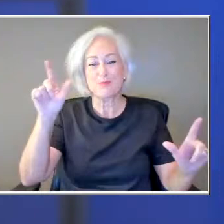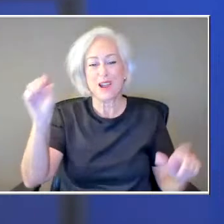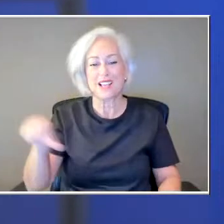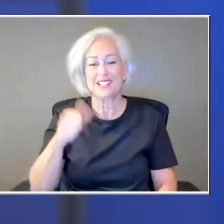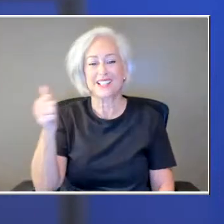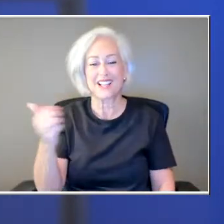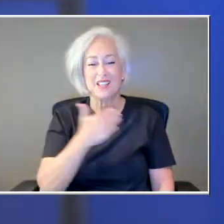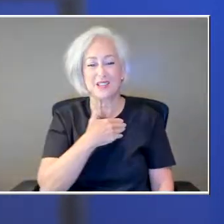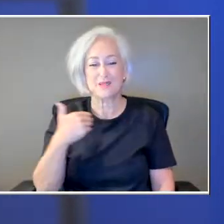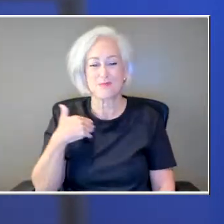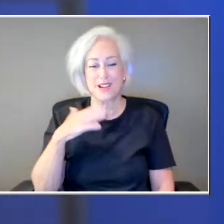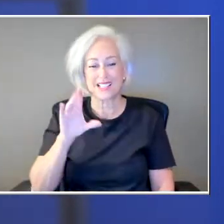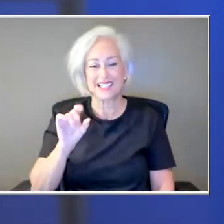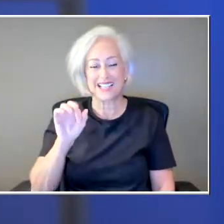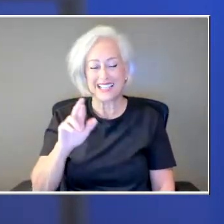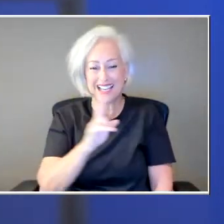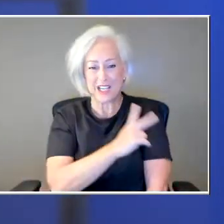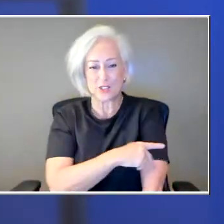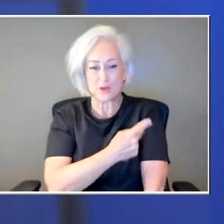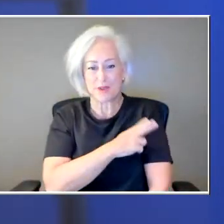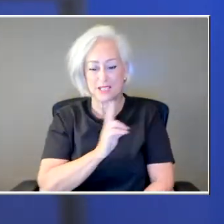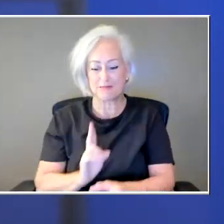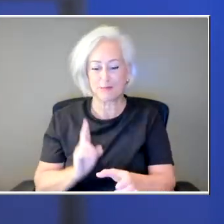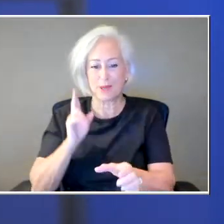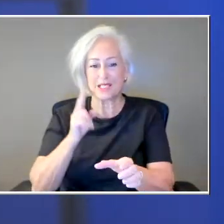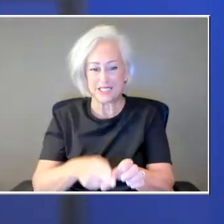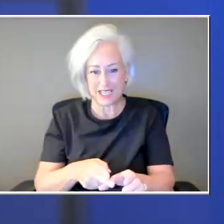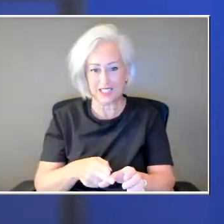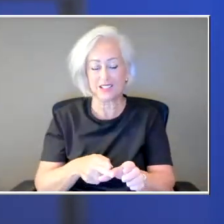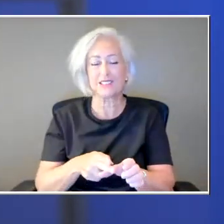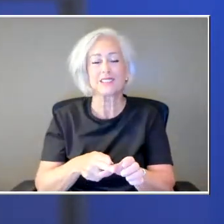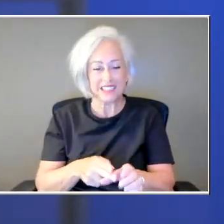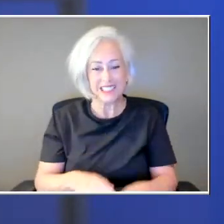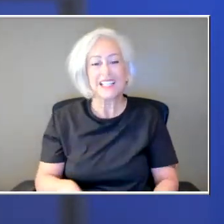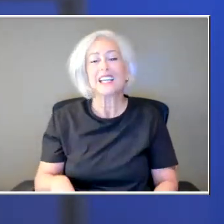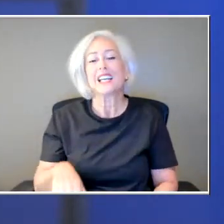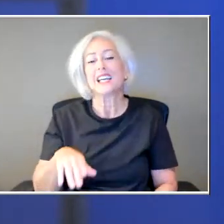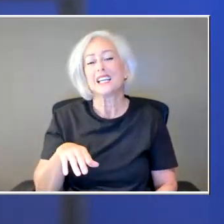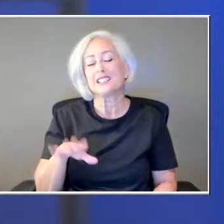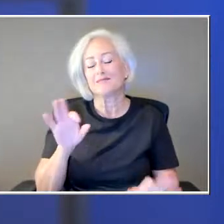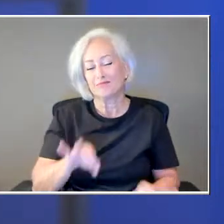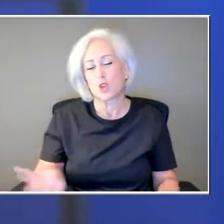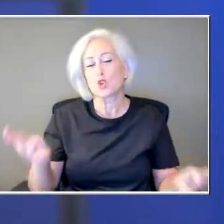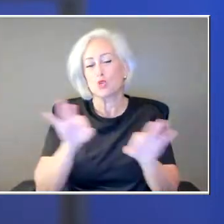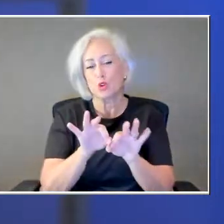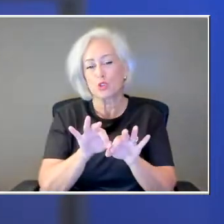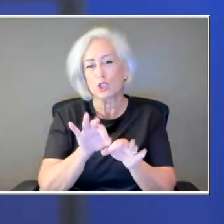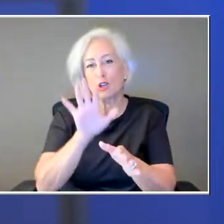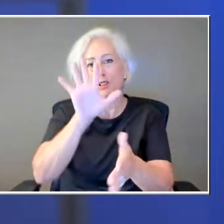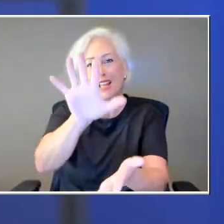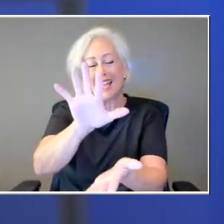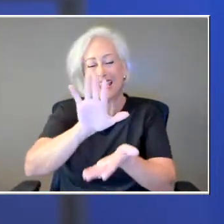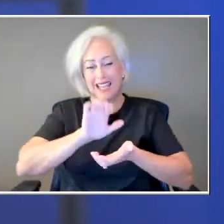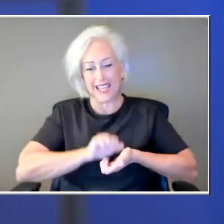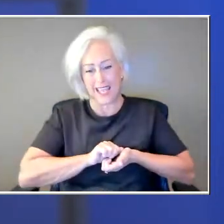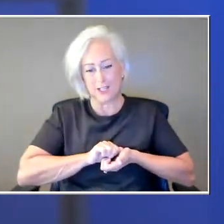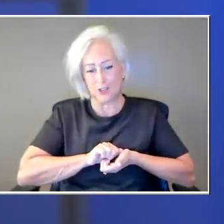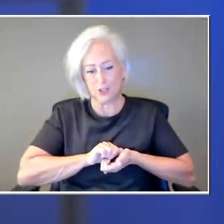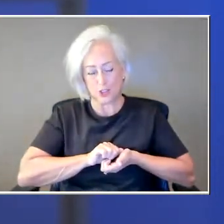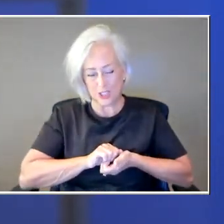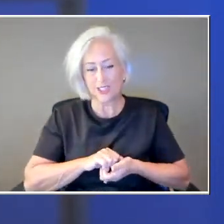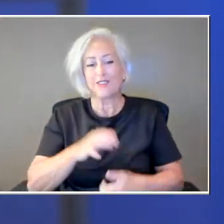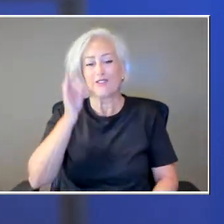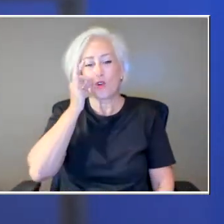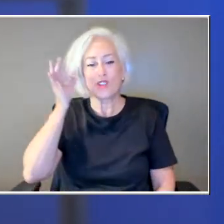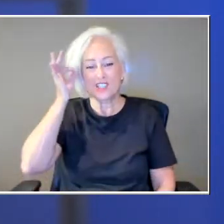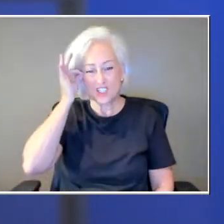was participating in Monday night's Crucial Catch game at the Chiefs. Crucial Catch is the annual NFL initiative for prevention and